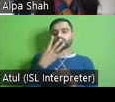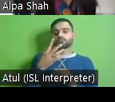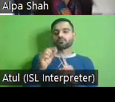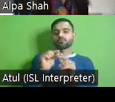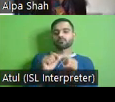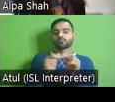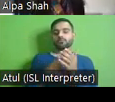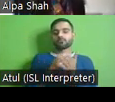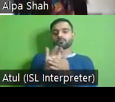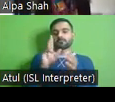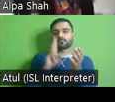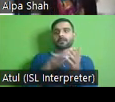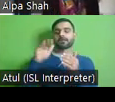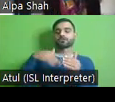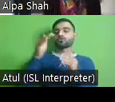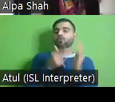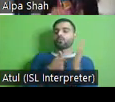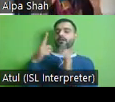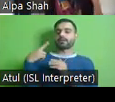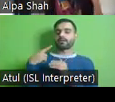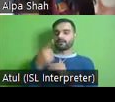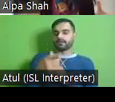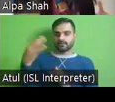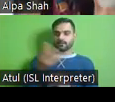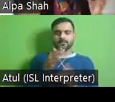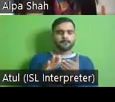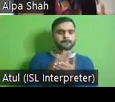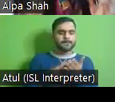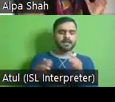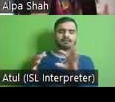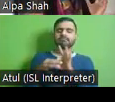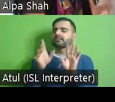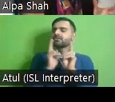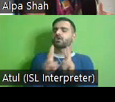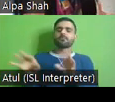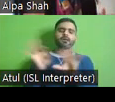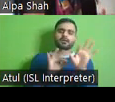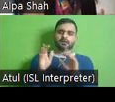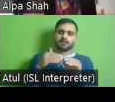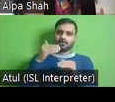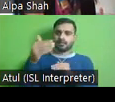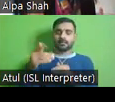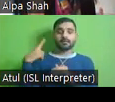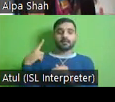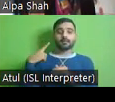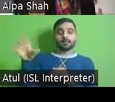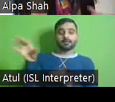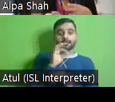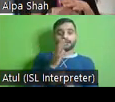pahan, and then that new pine borer. Now, this is basically random selection of rotating leaders.